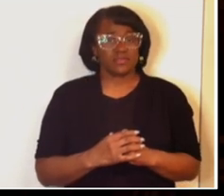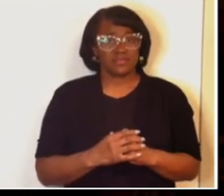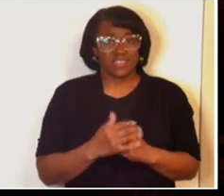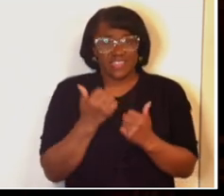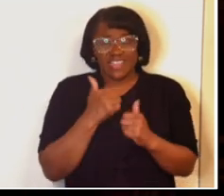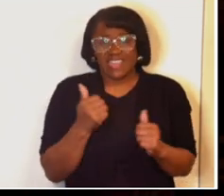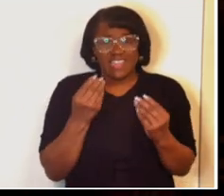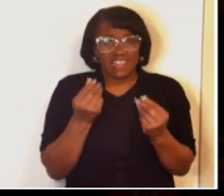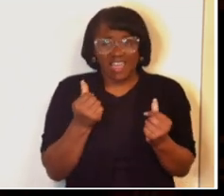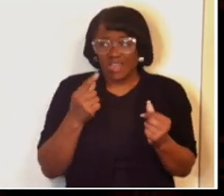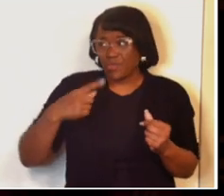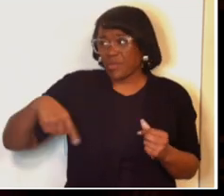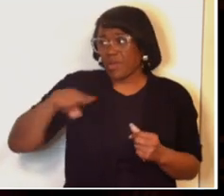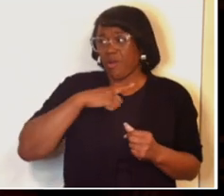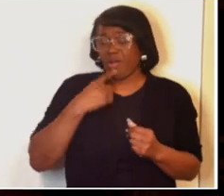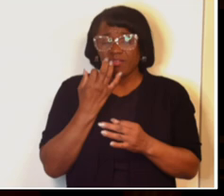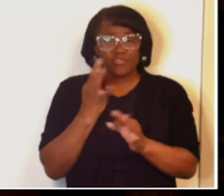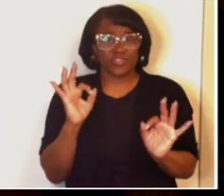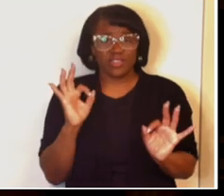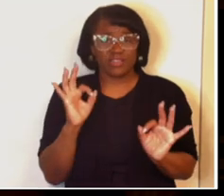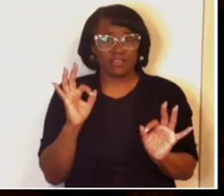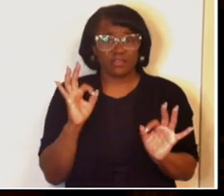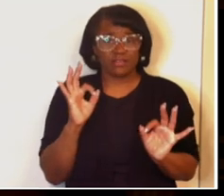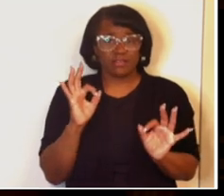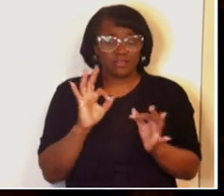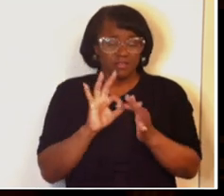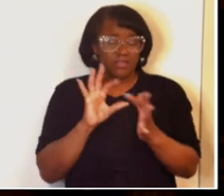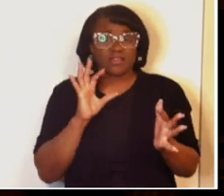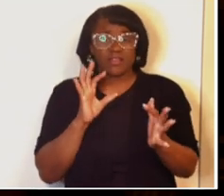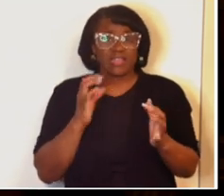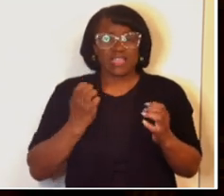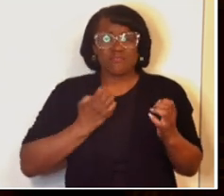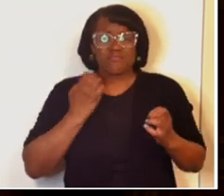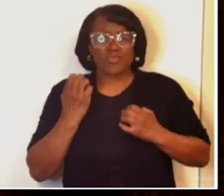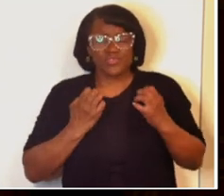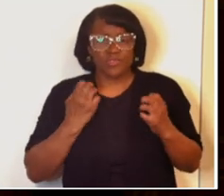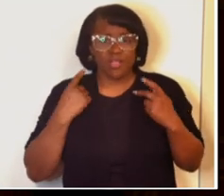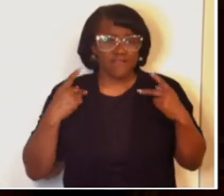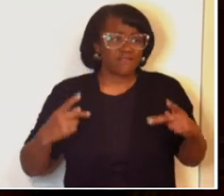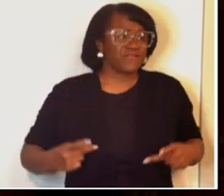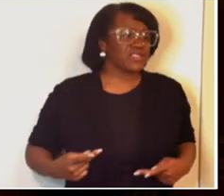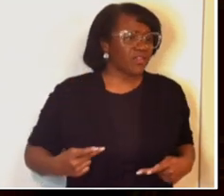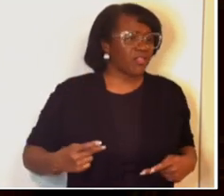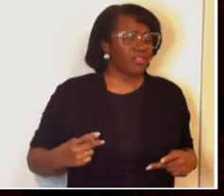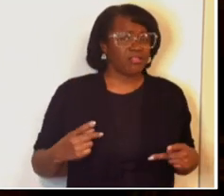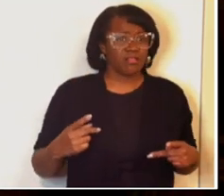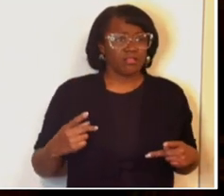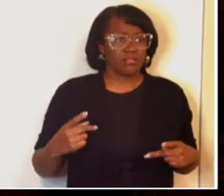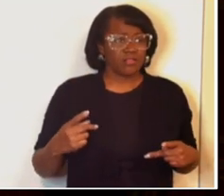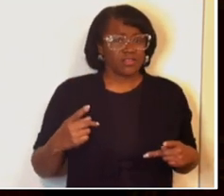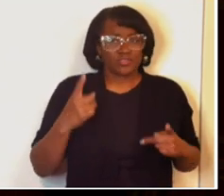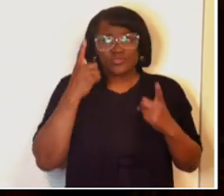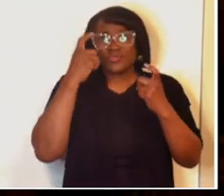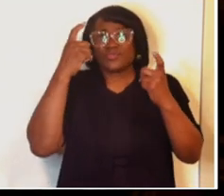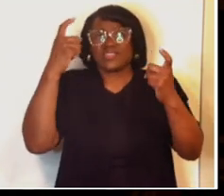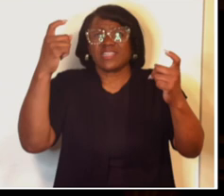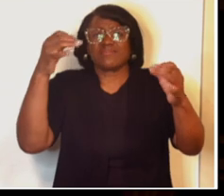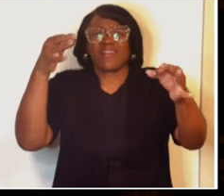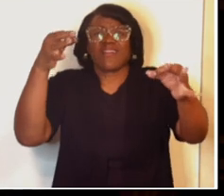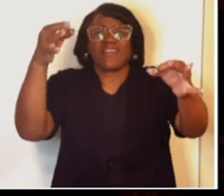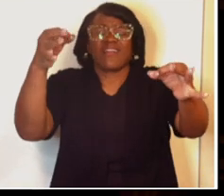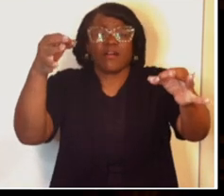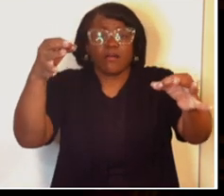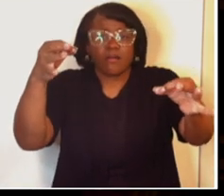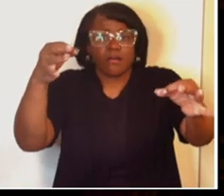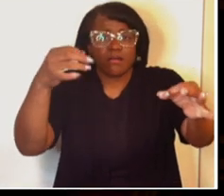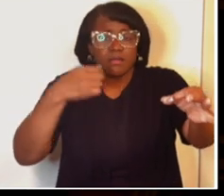free from the emotional and physical entanglement of a dream deferred? Because I am